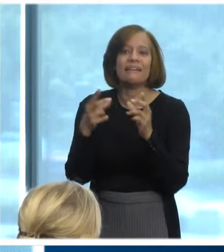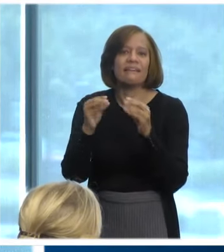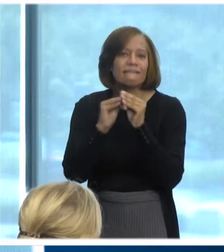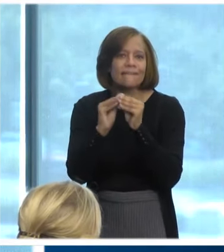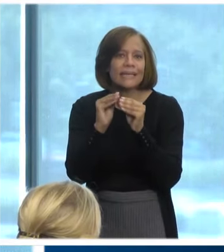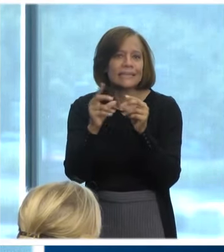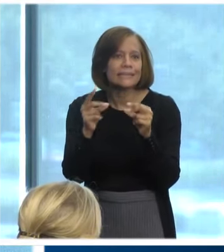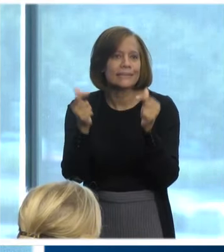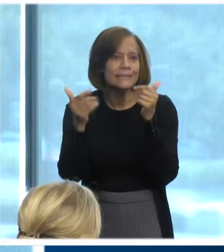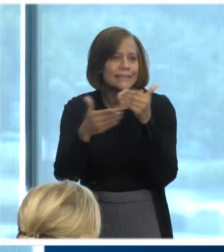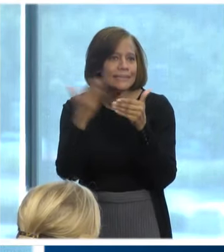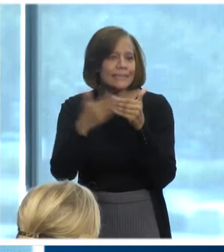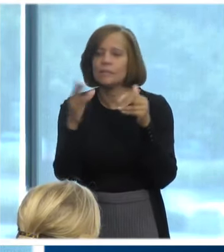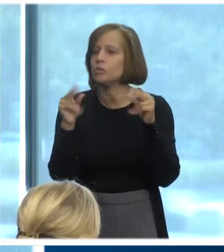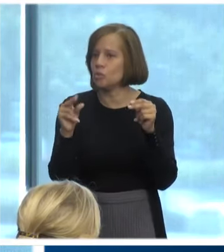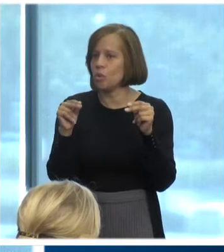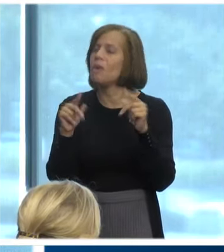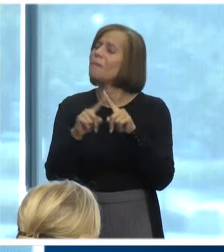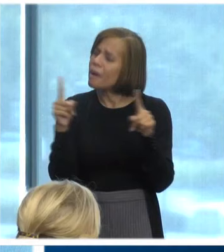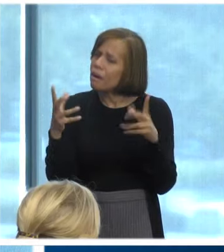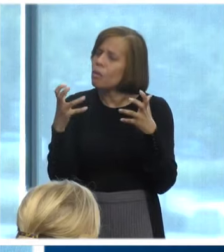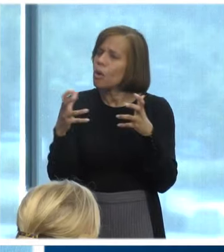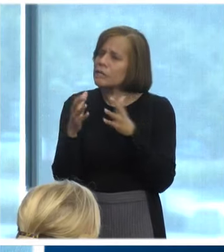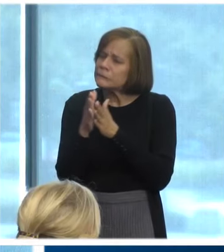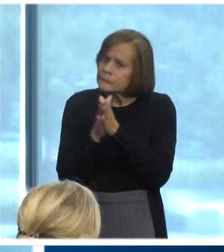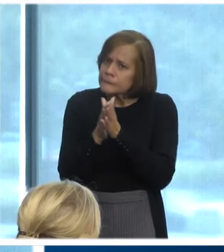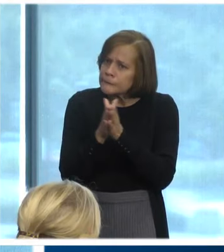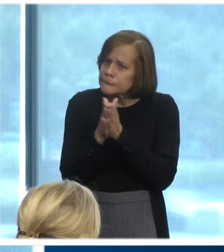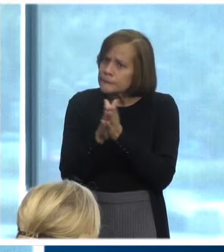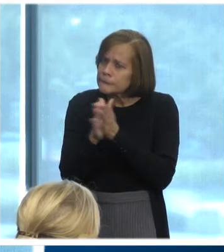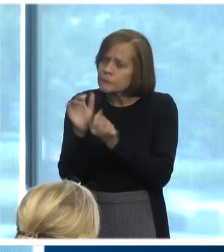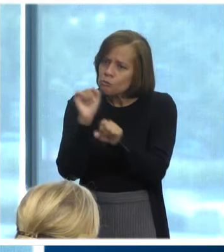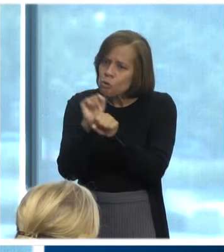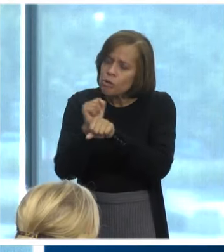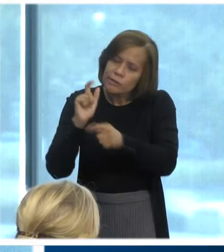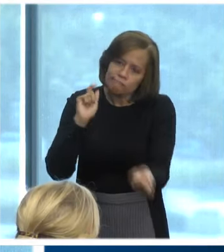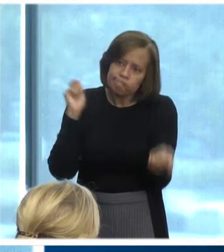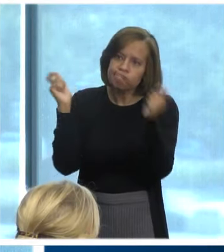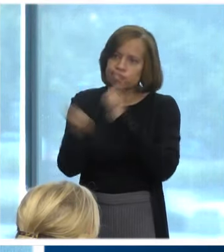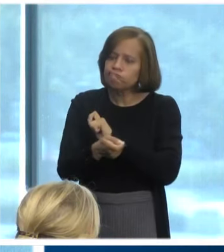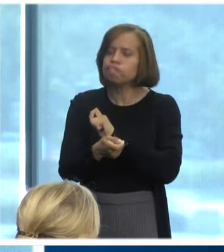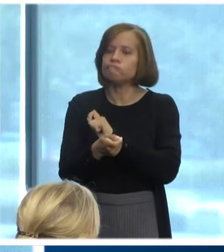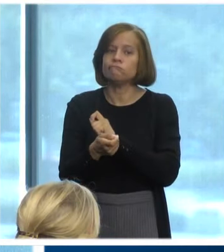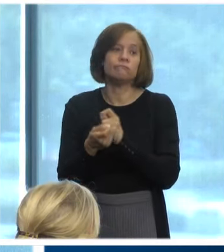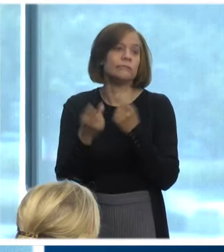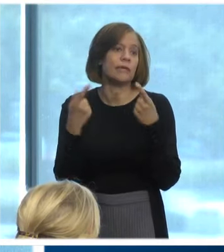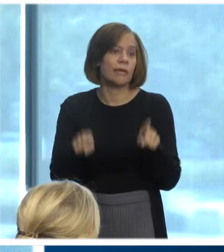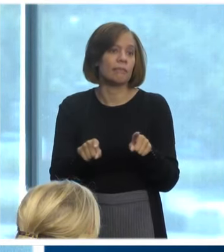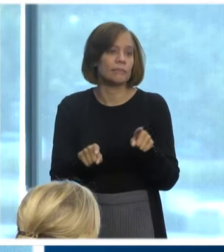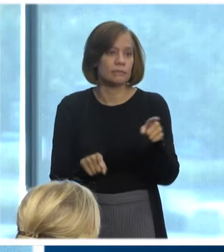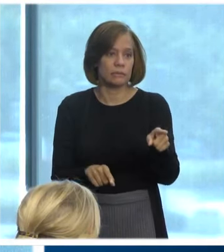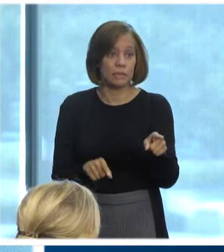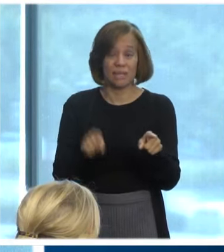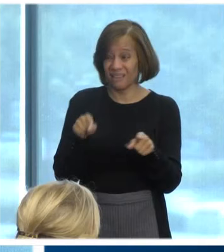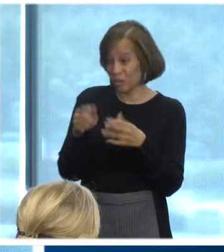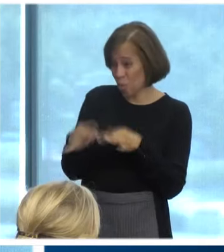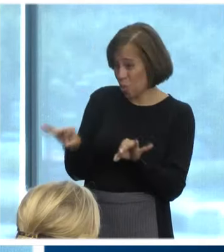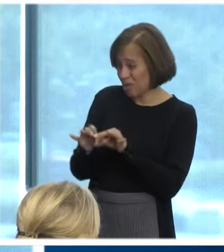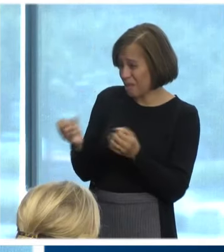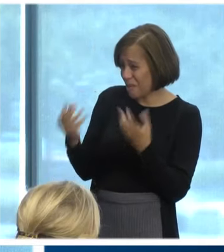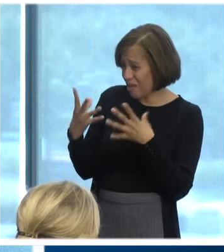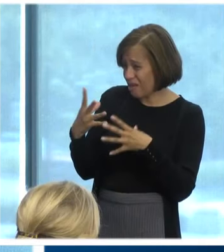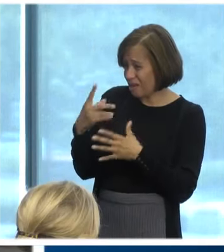move with a sense of urgency and passion to make sure that this change and reform takes place. So was this worth the amount of